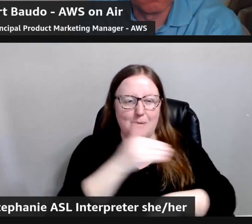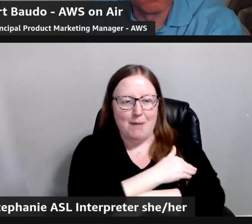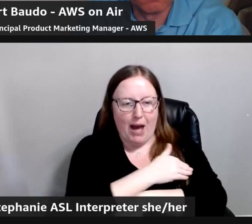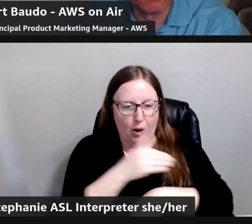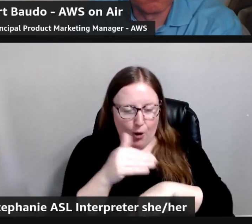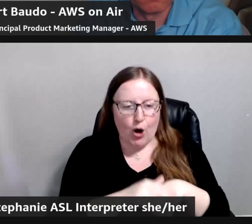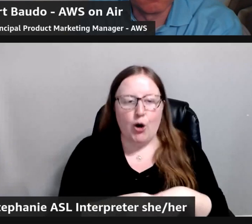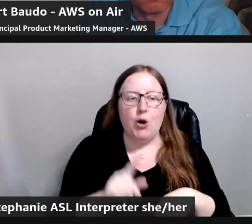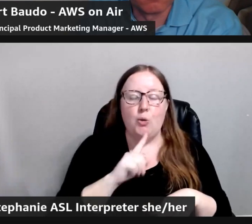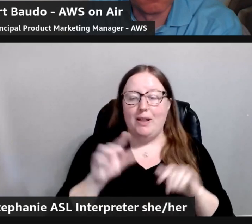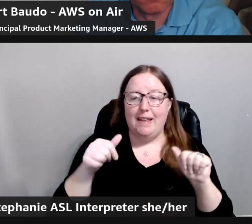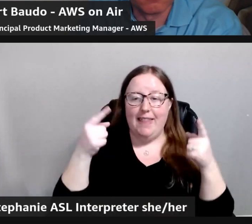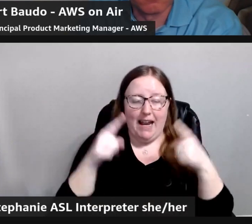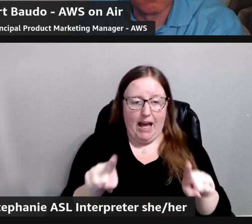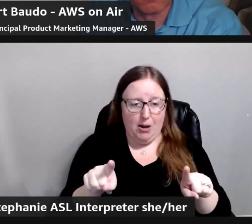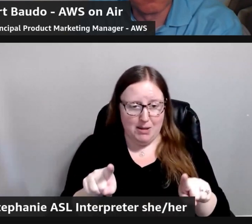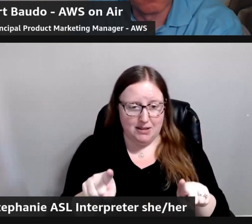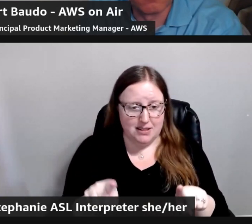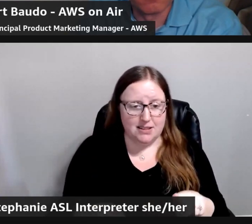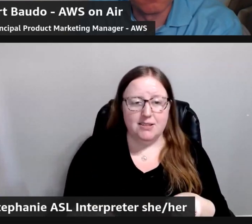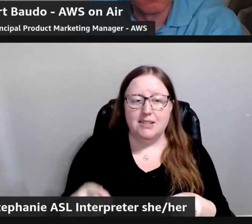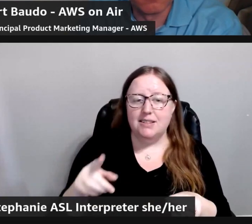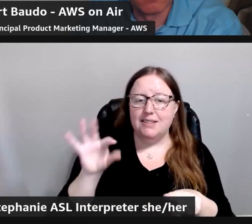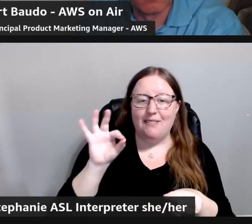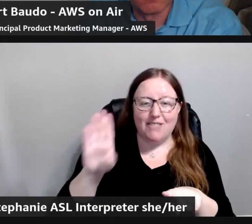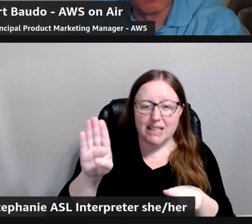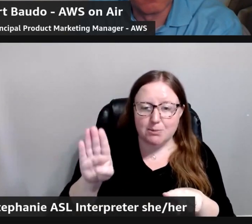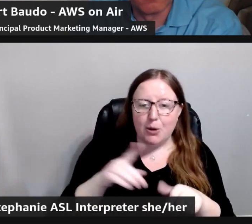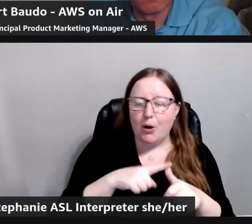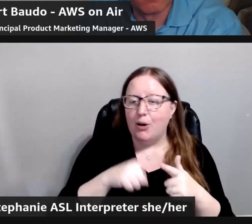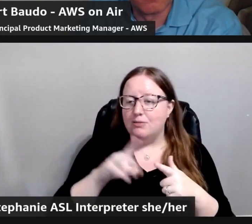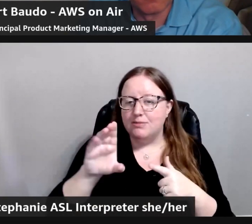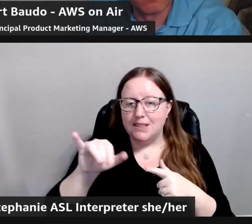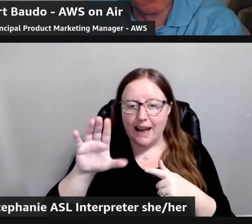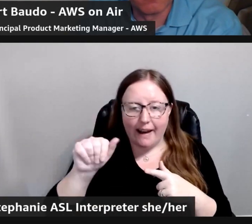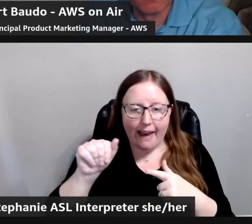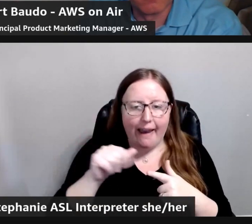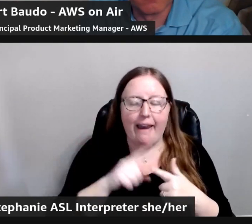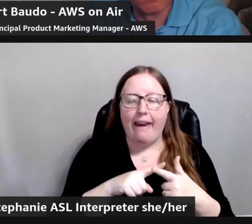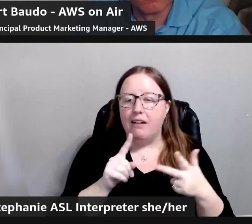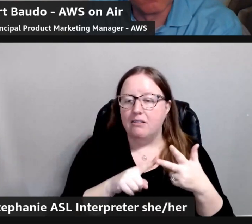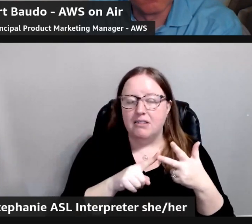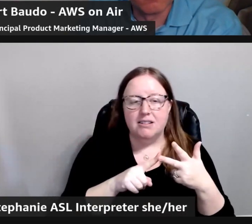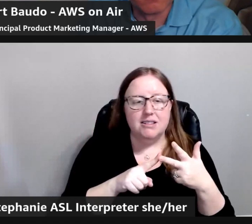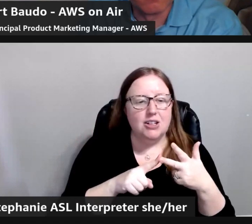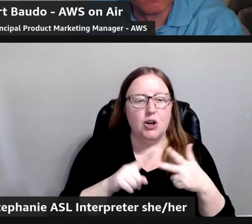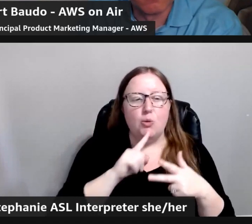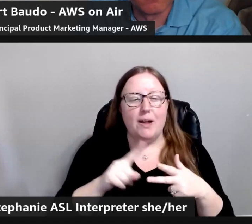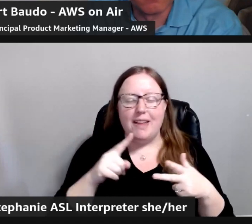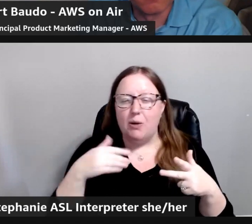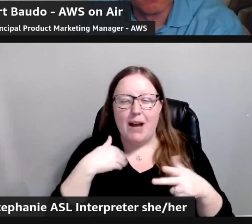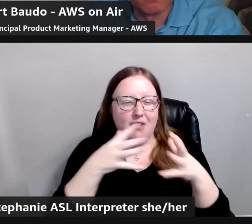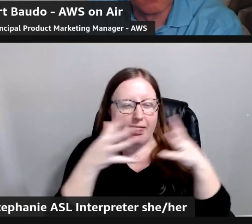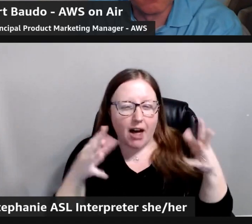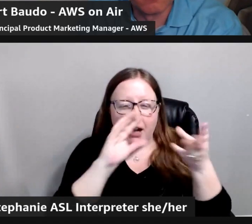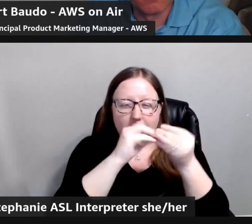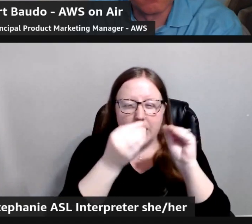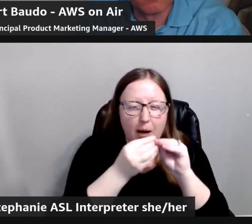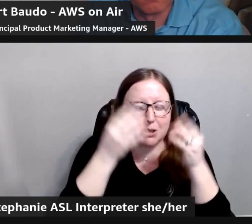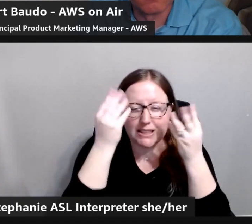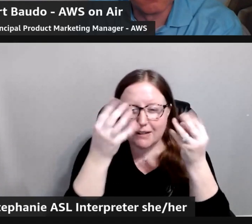imagination, happens at Facebook or for the CIA or where we're crunching massive amounts of numbers for